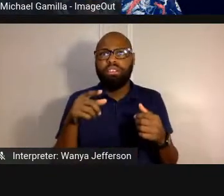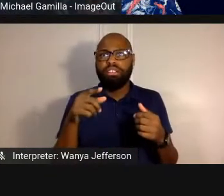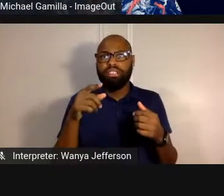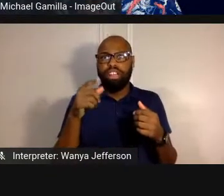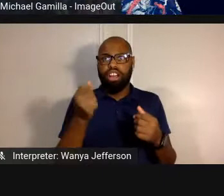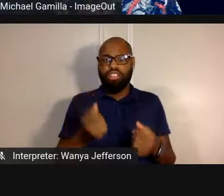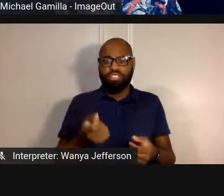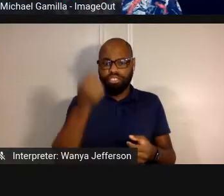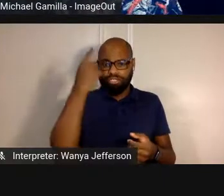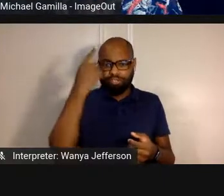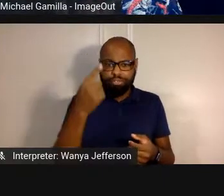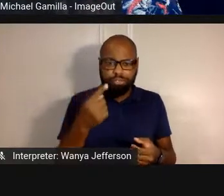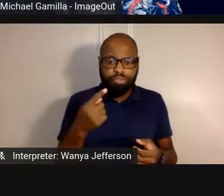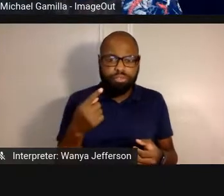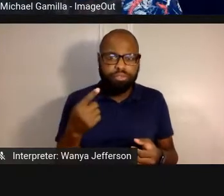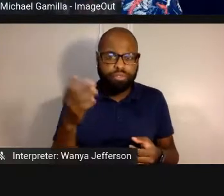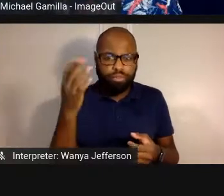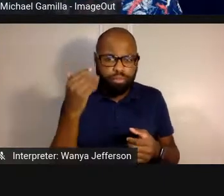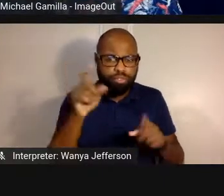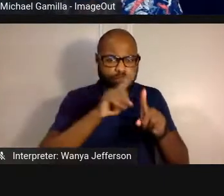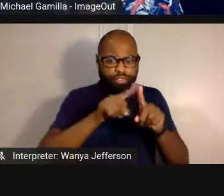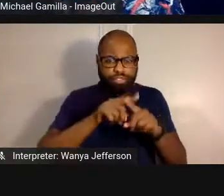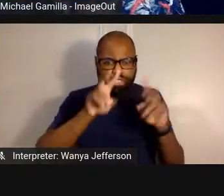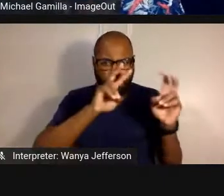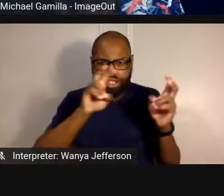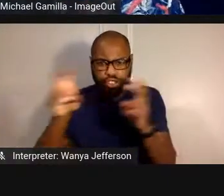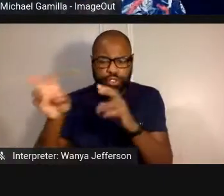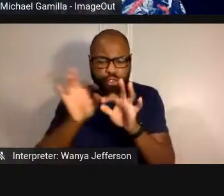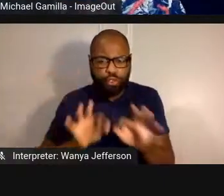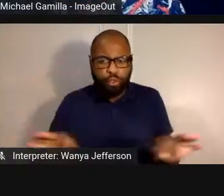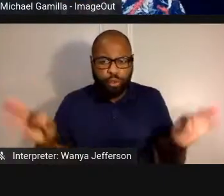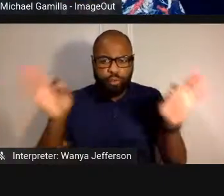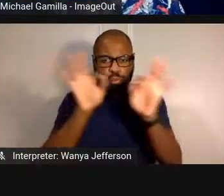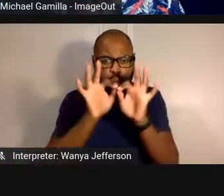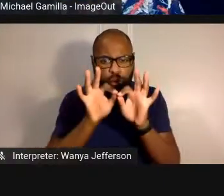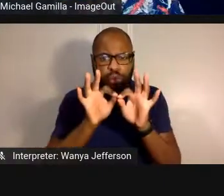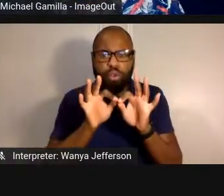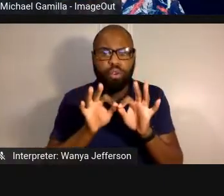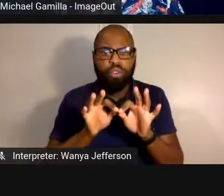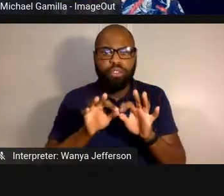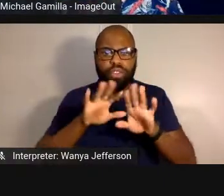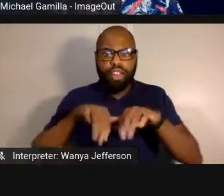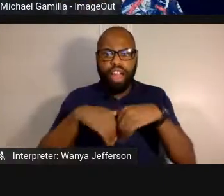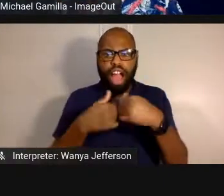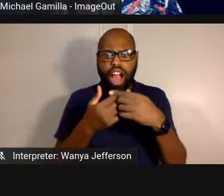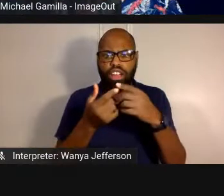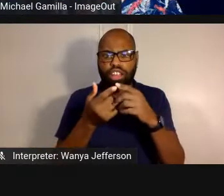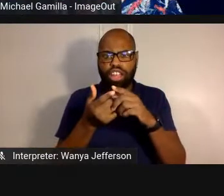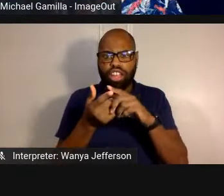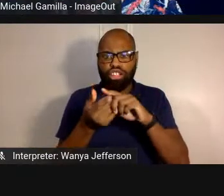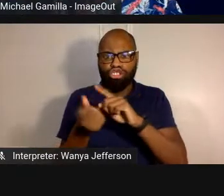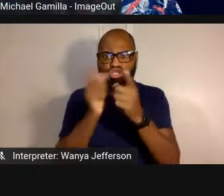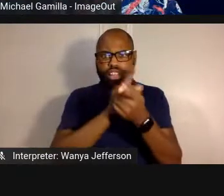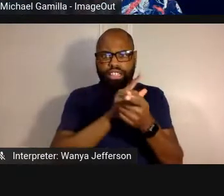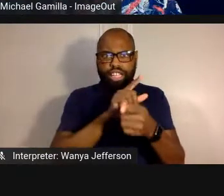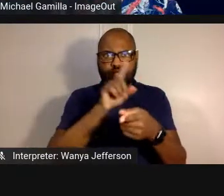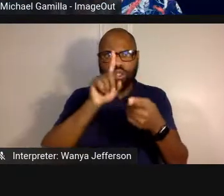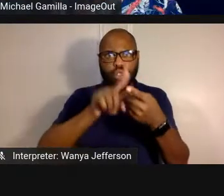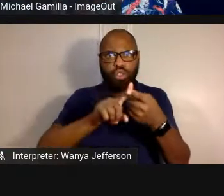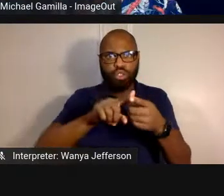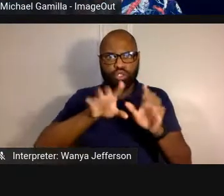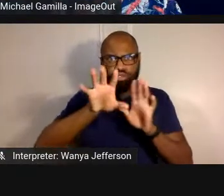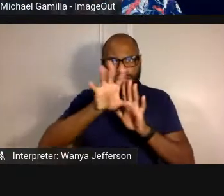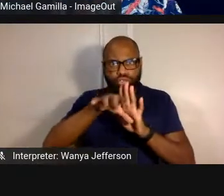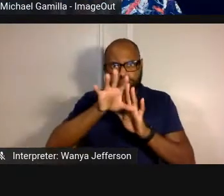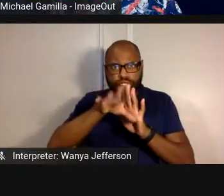light, the shoot, how I can co-create with the camera, not only with my partners and colleagues, also with